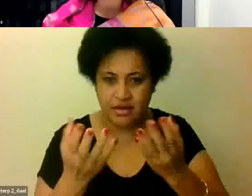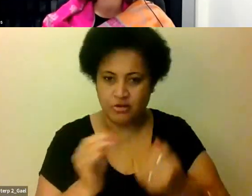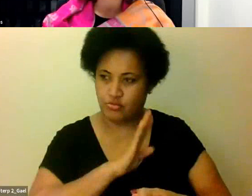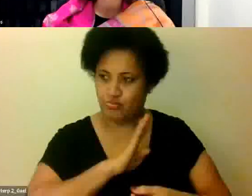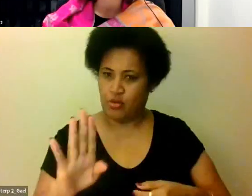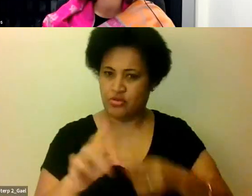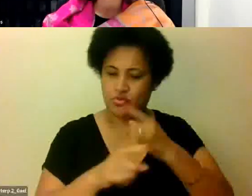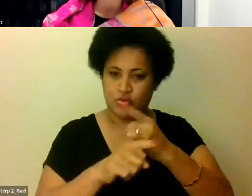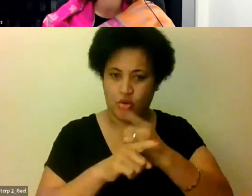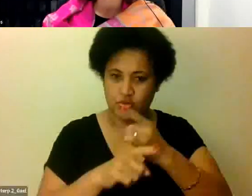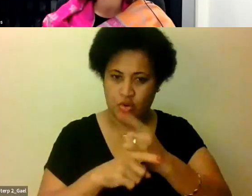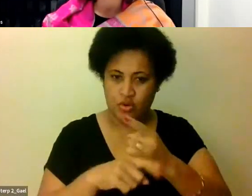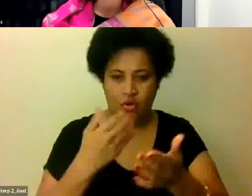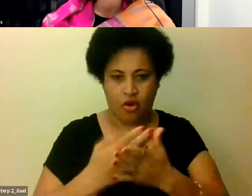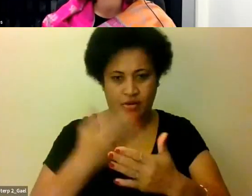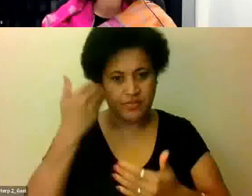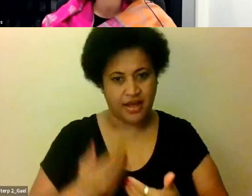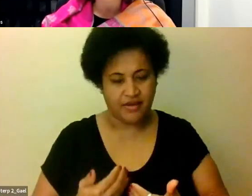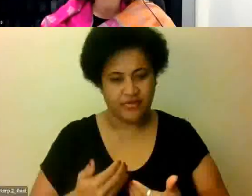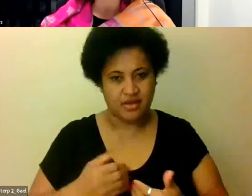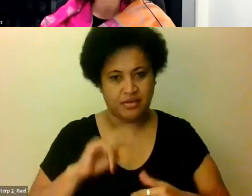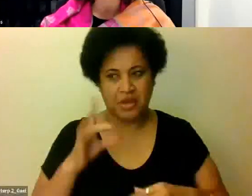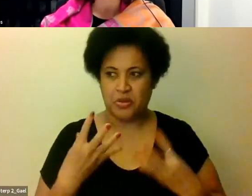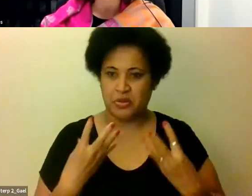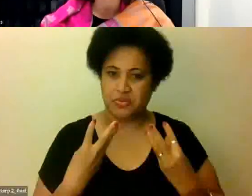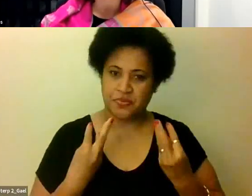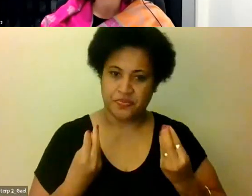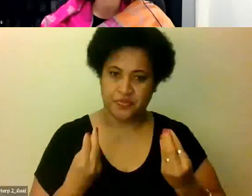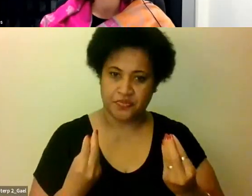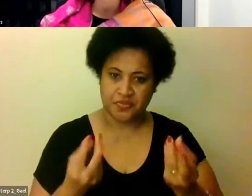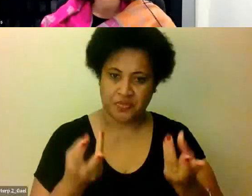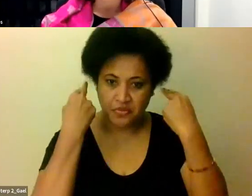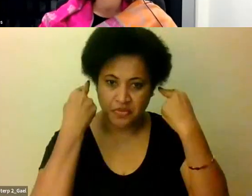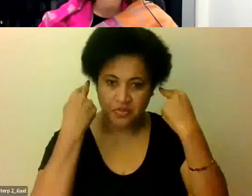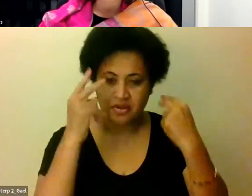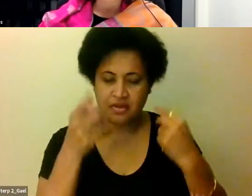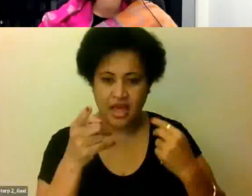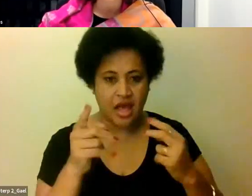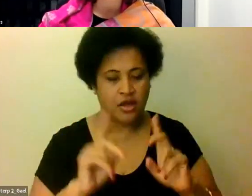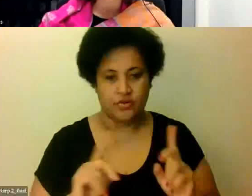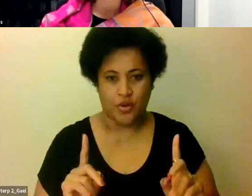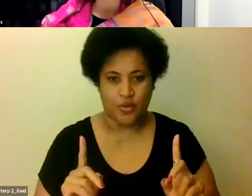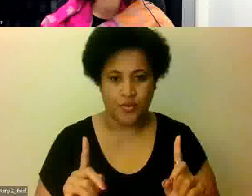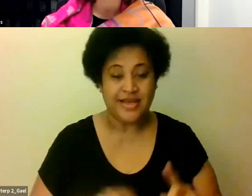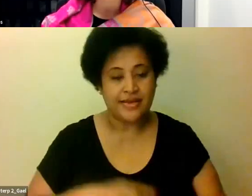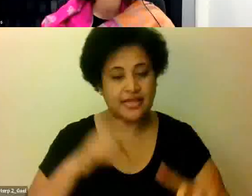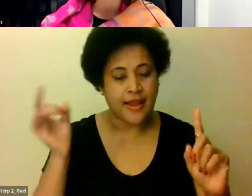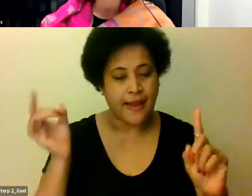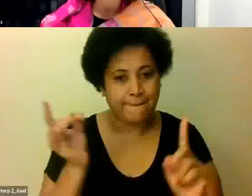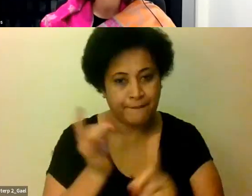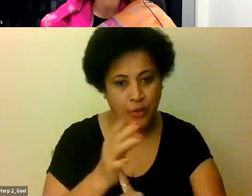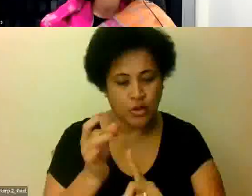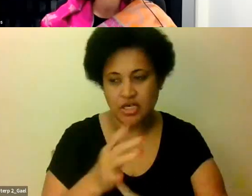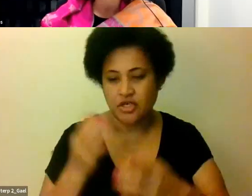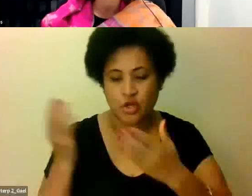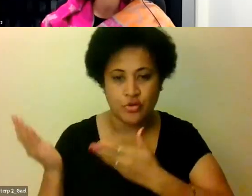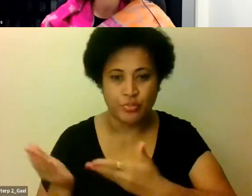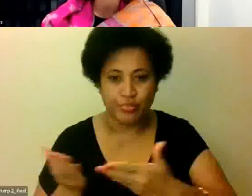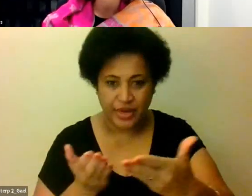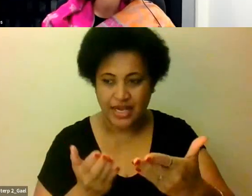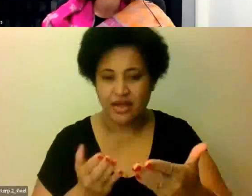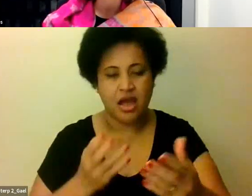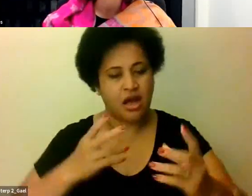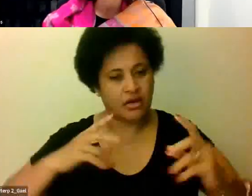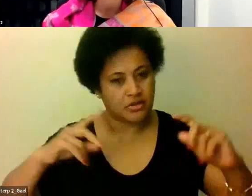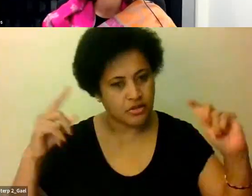trickle down in your organization. And I think that's really important to bring, you know, to bring a real change